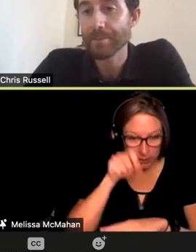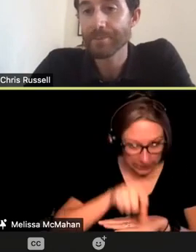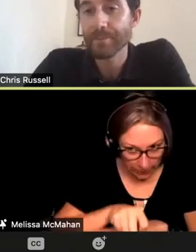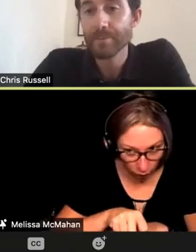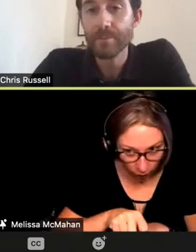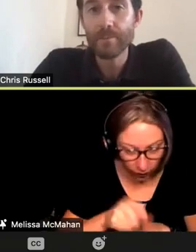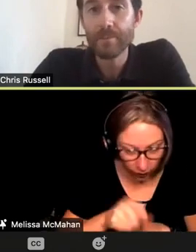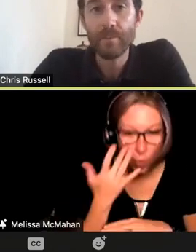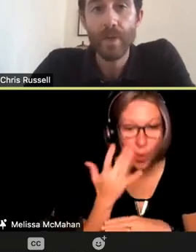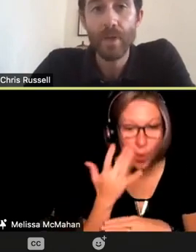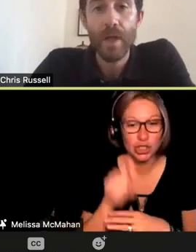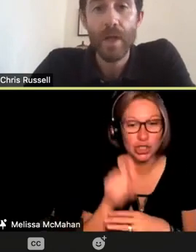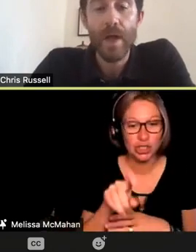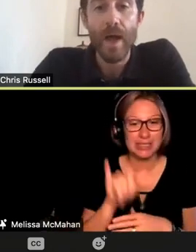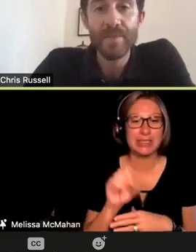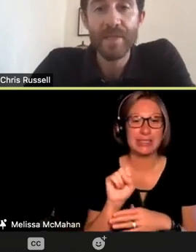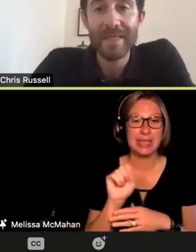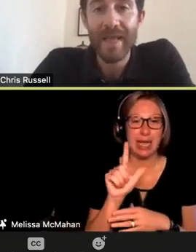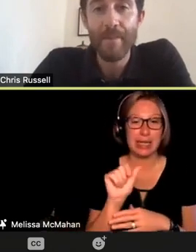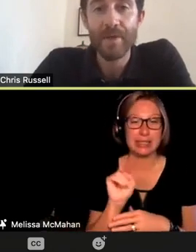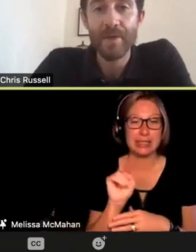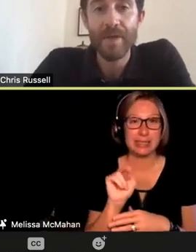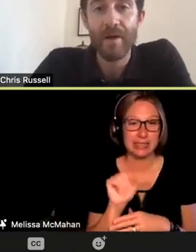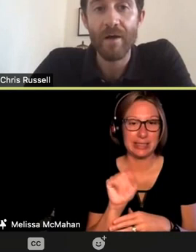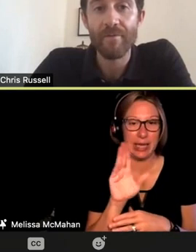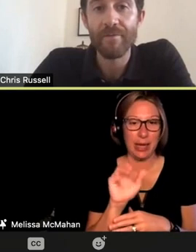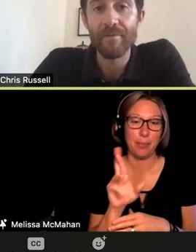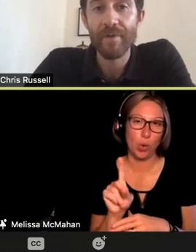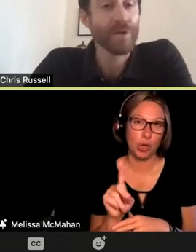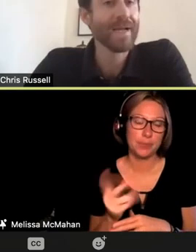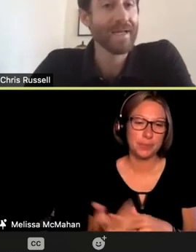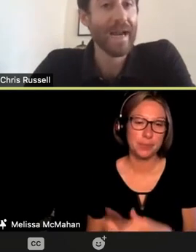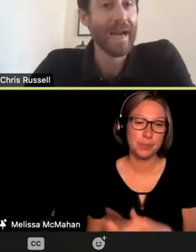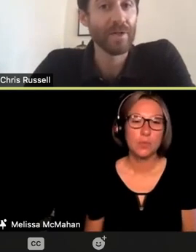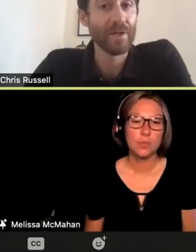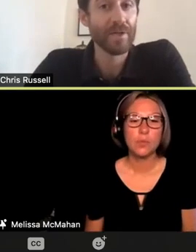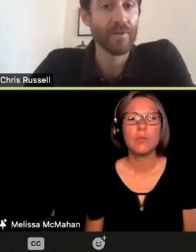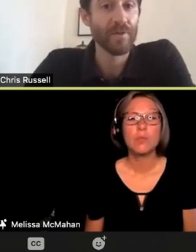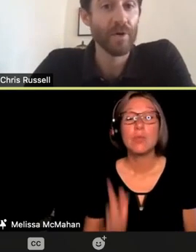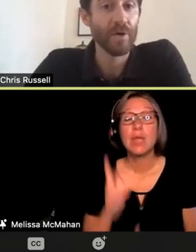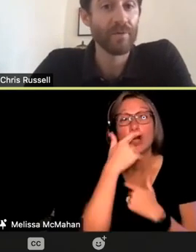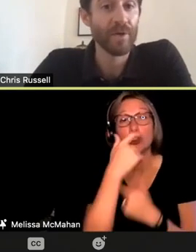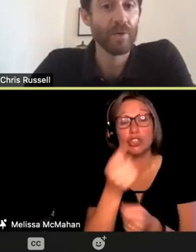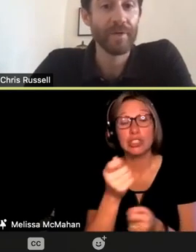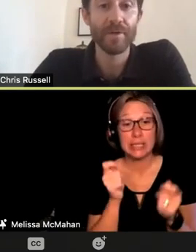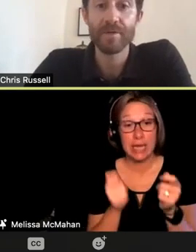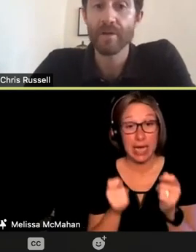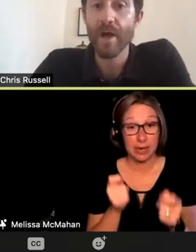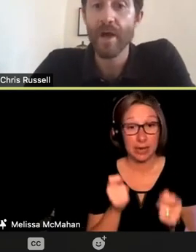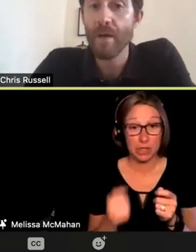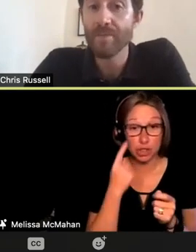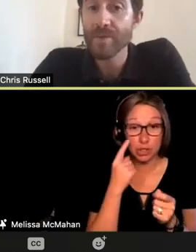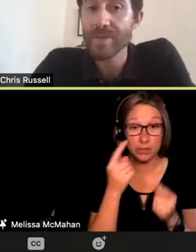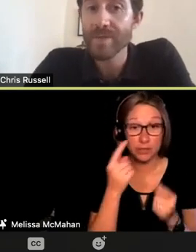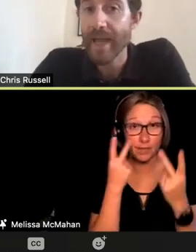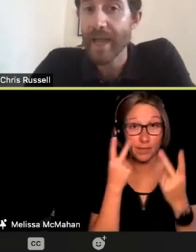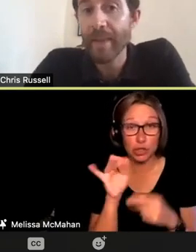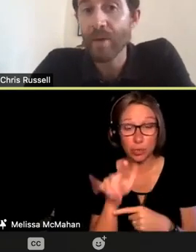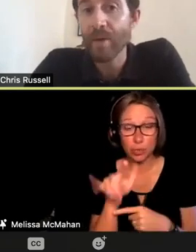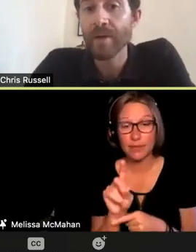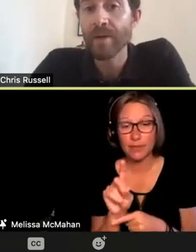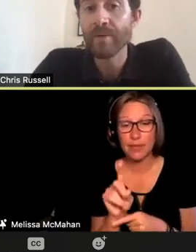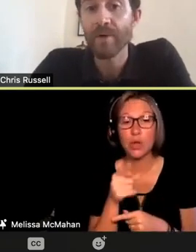slant board. Okay. Some examples of interesting adaptations for visual fields. This